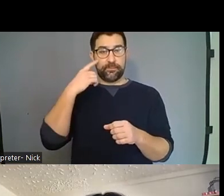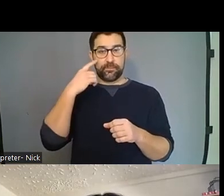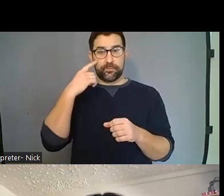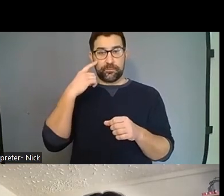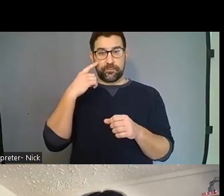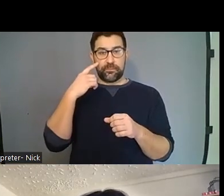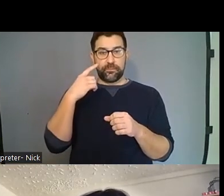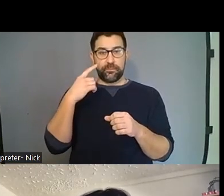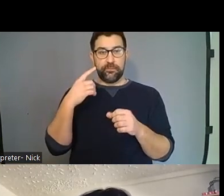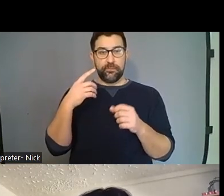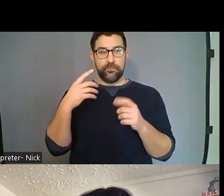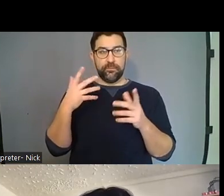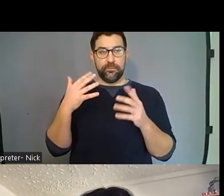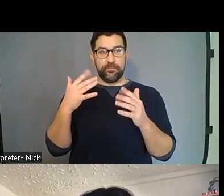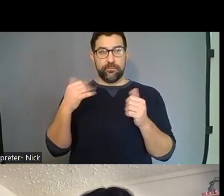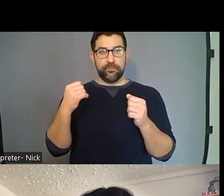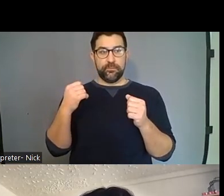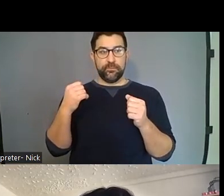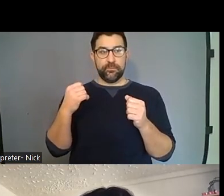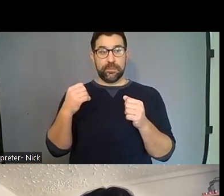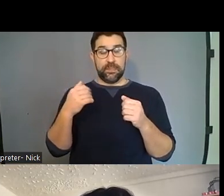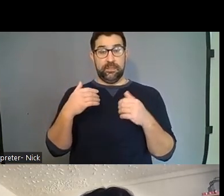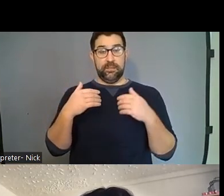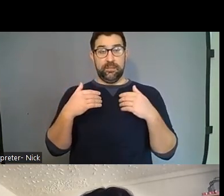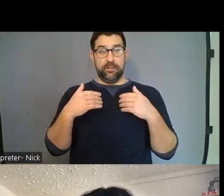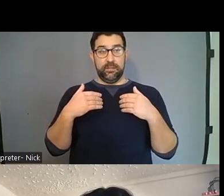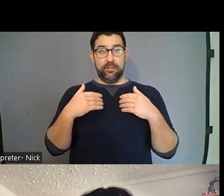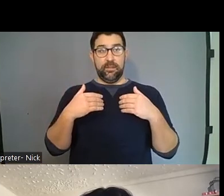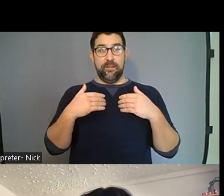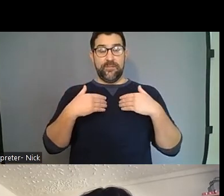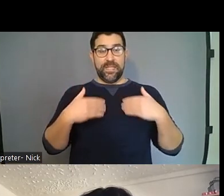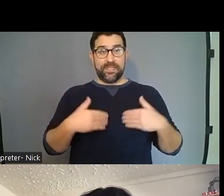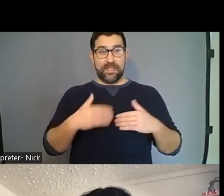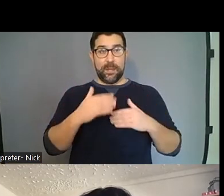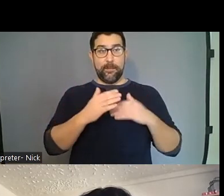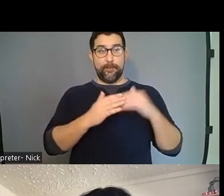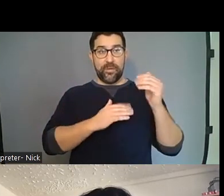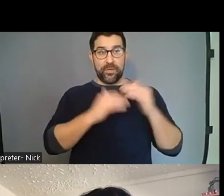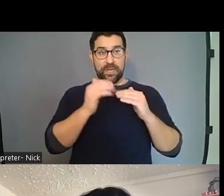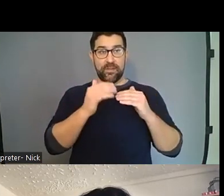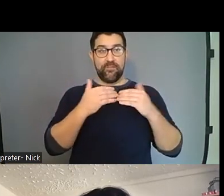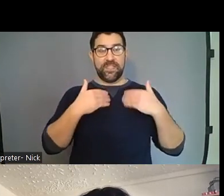has taken, physically building and physically trying to operate,